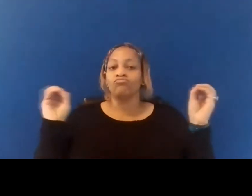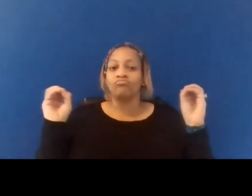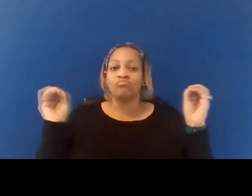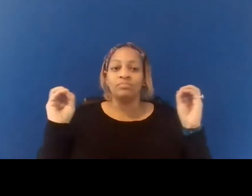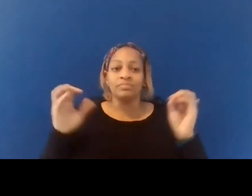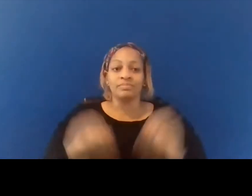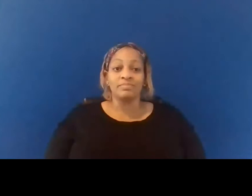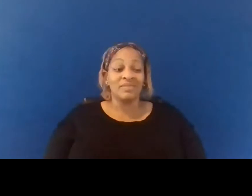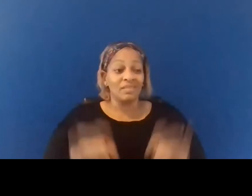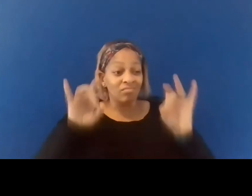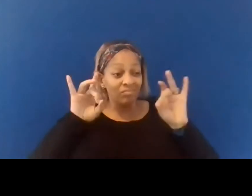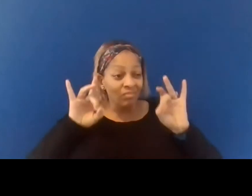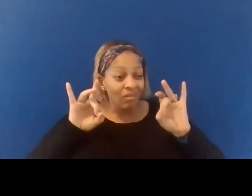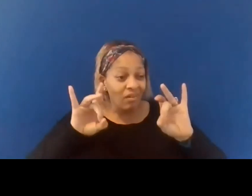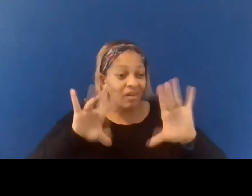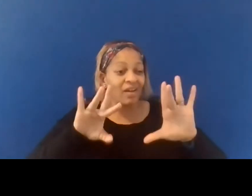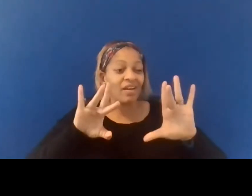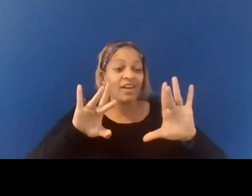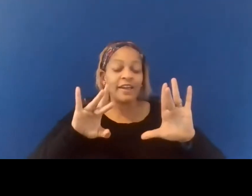or hate,